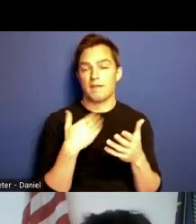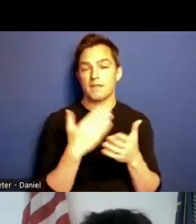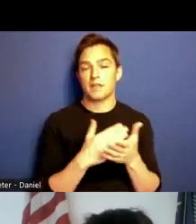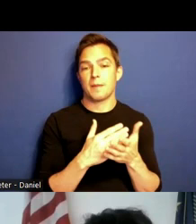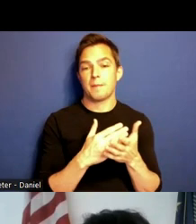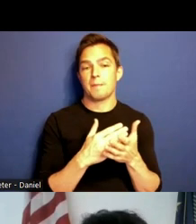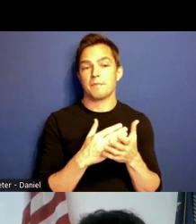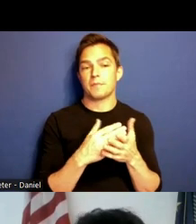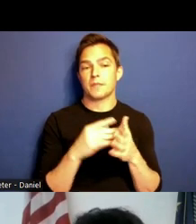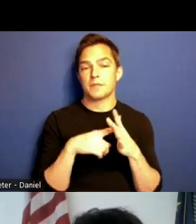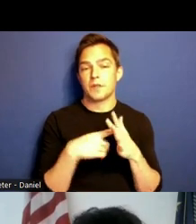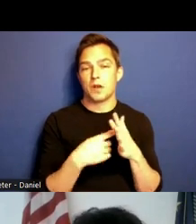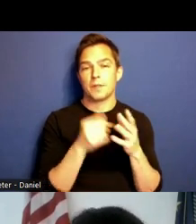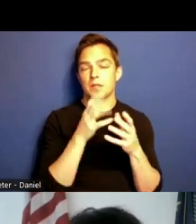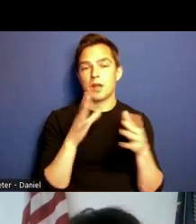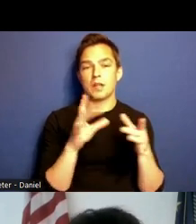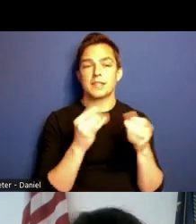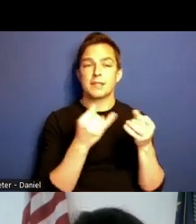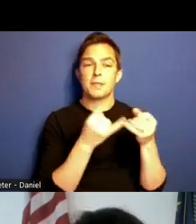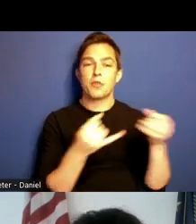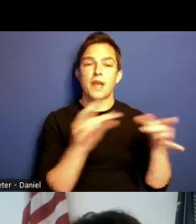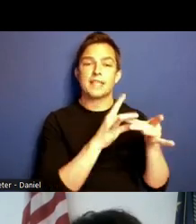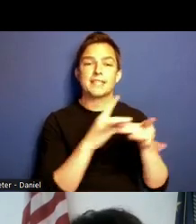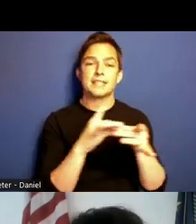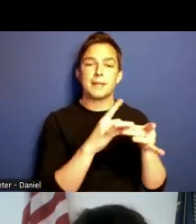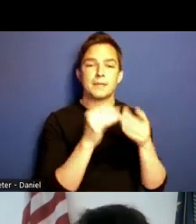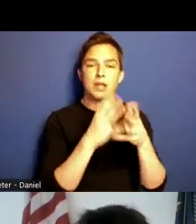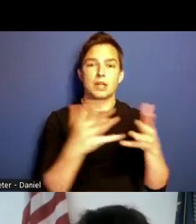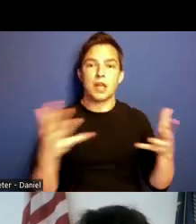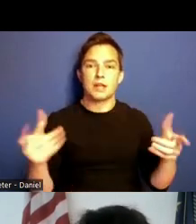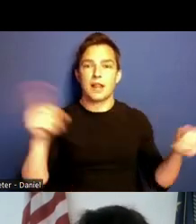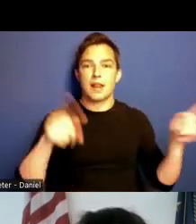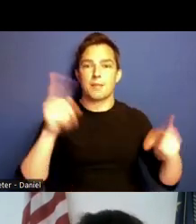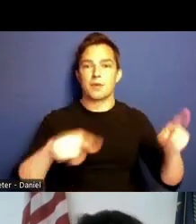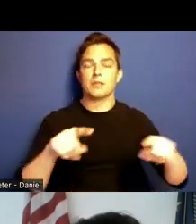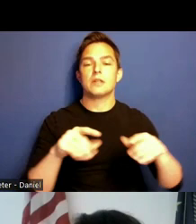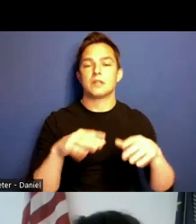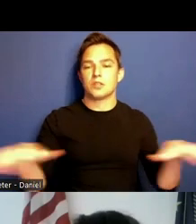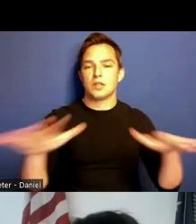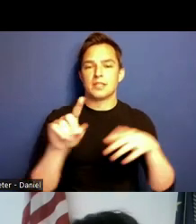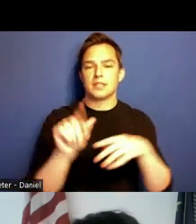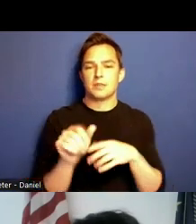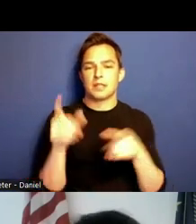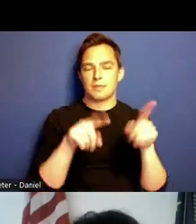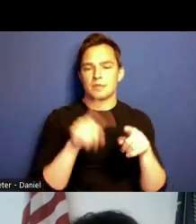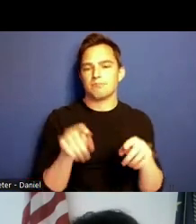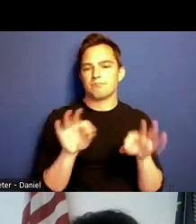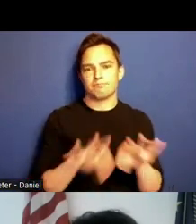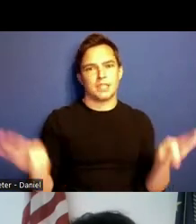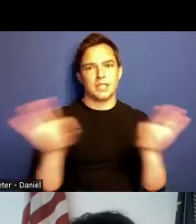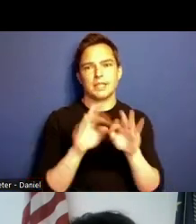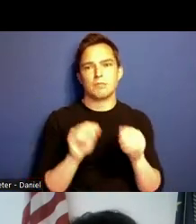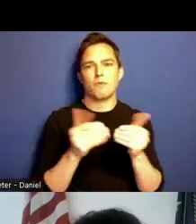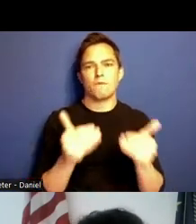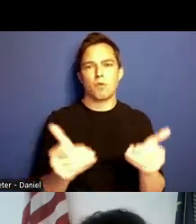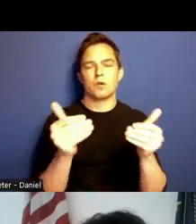but there's not as much collaboration as we could have, because that cross-disability collaboration is absolutely key to moving forward